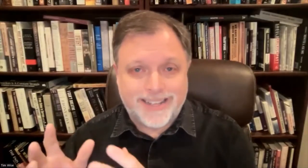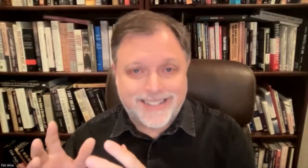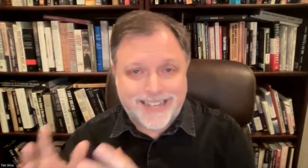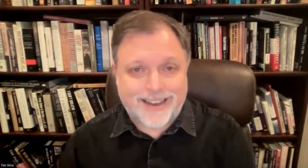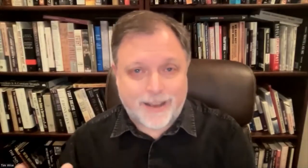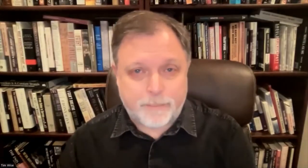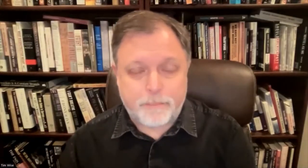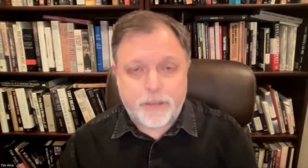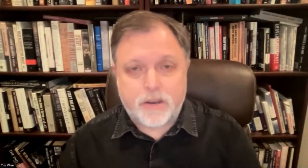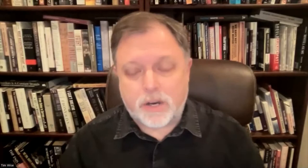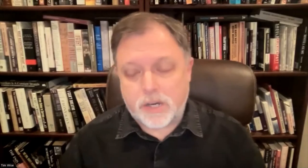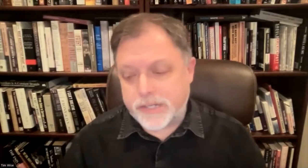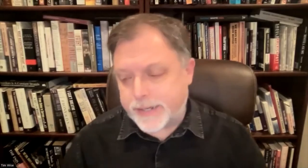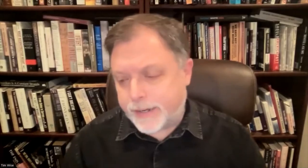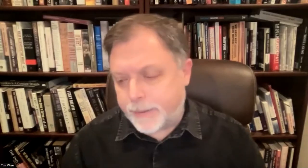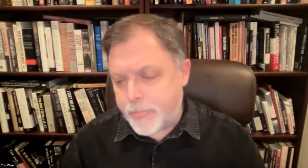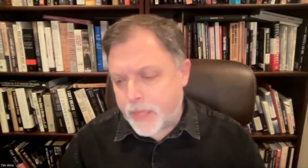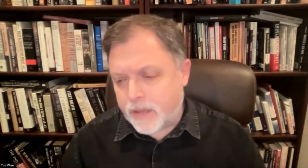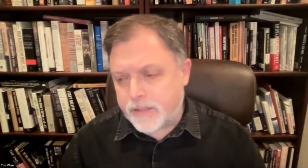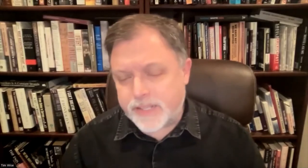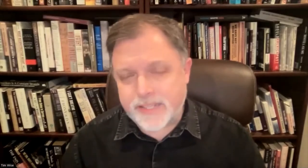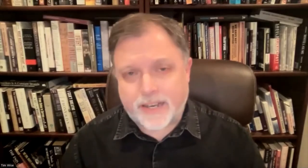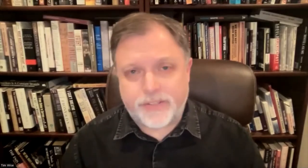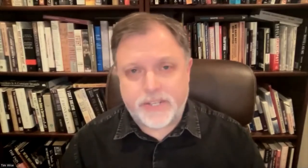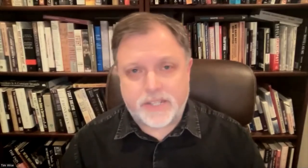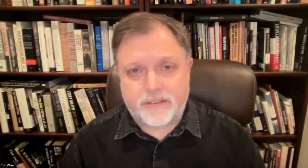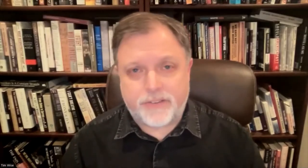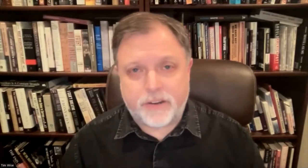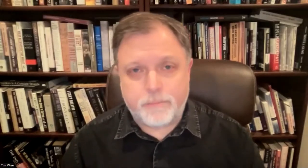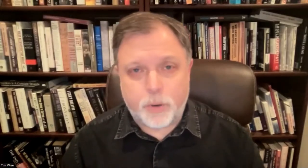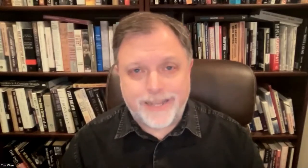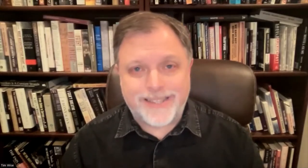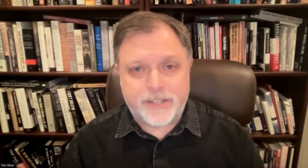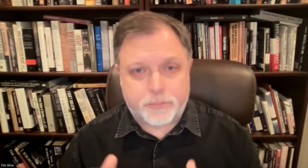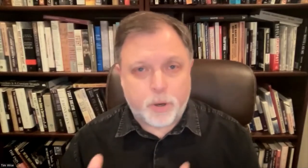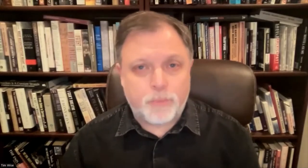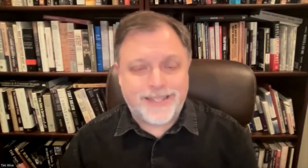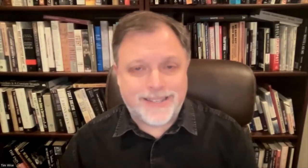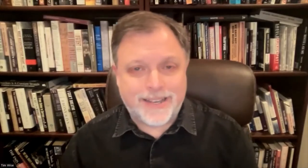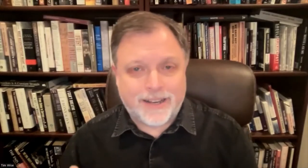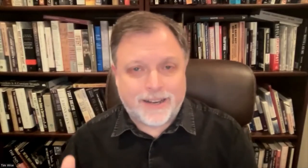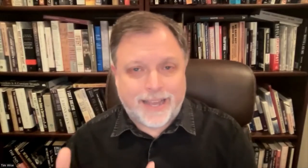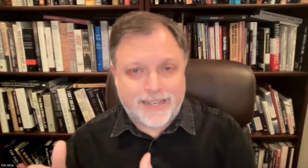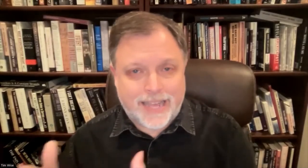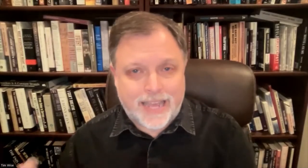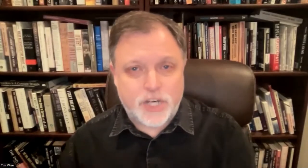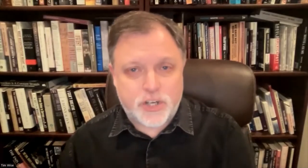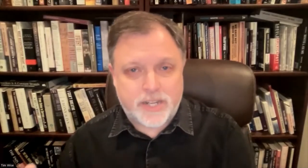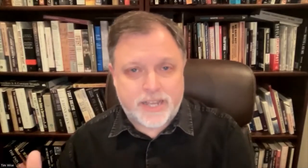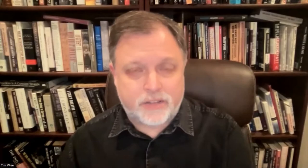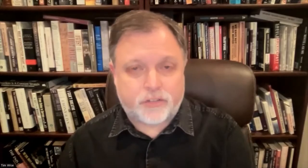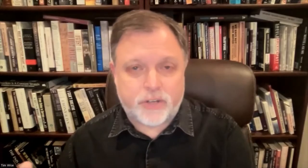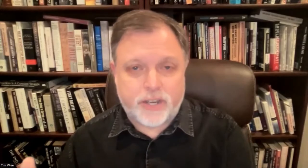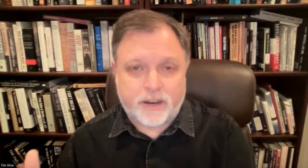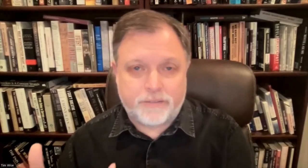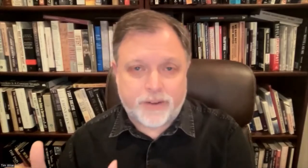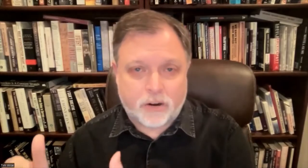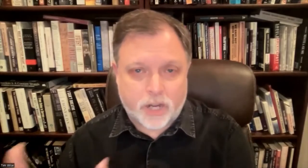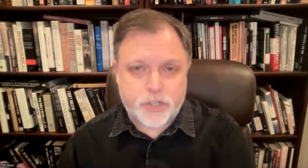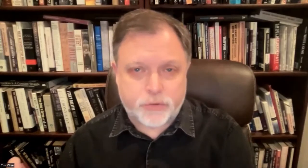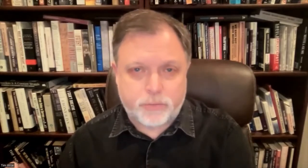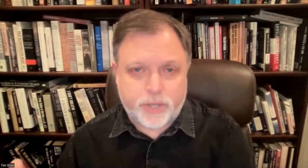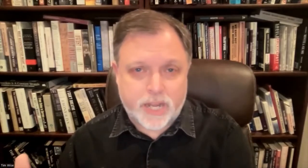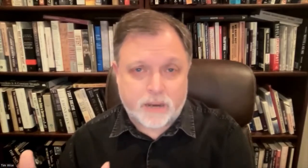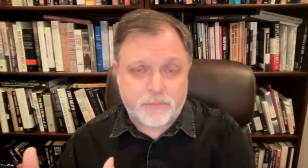particular time, because this is obviously a very momentous moment and occasion in the history of